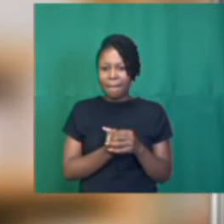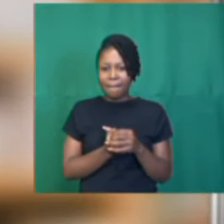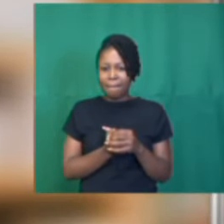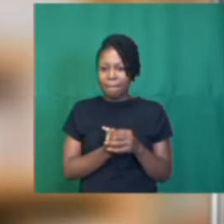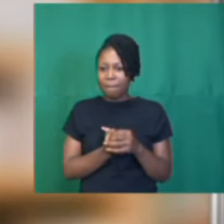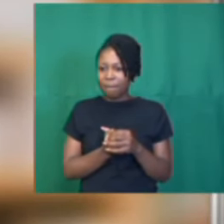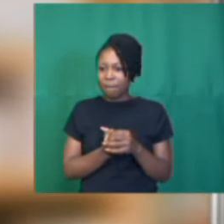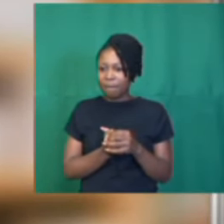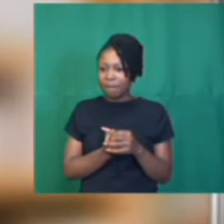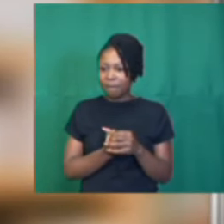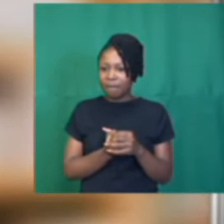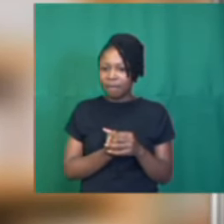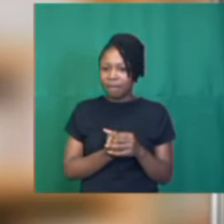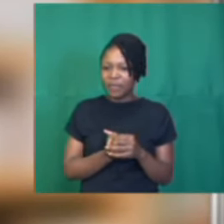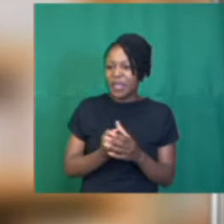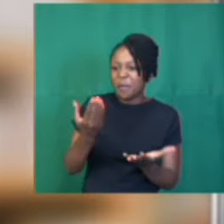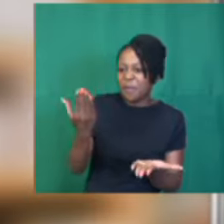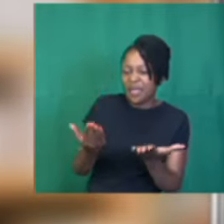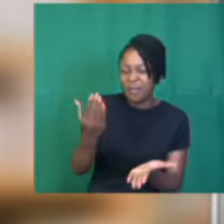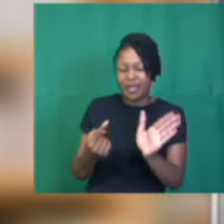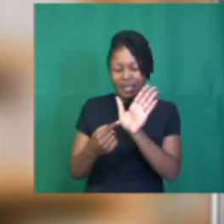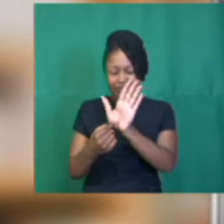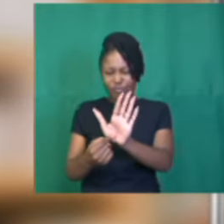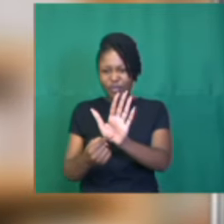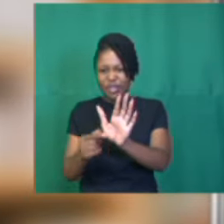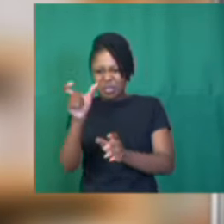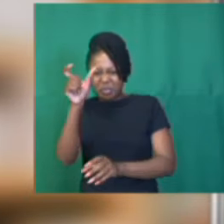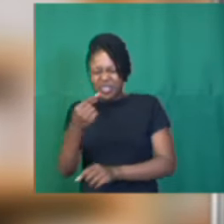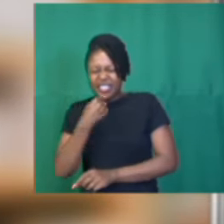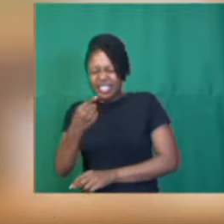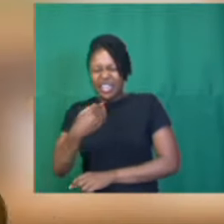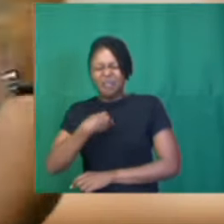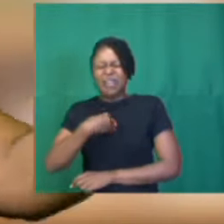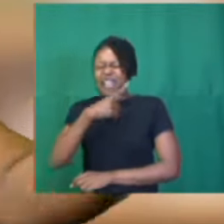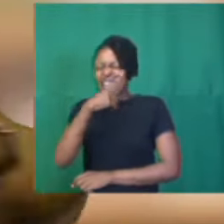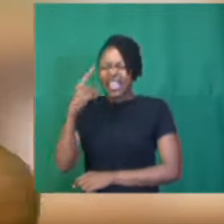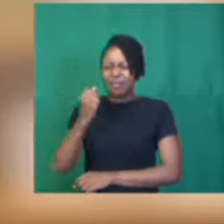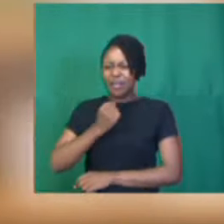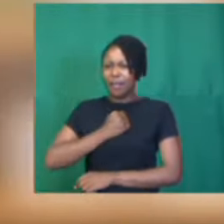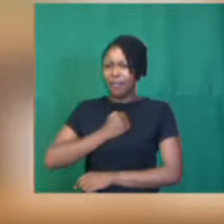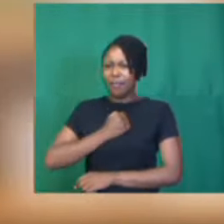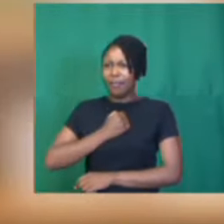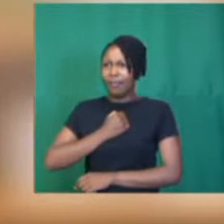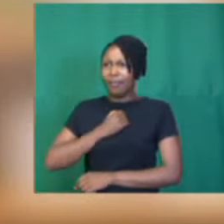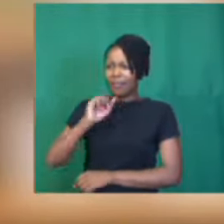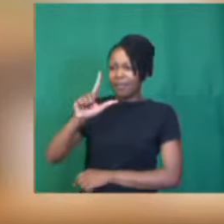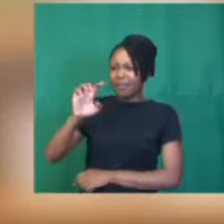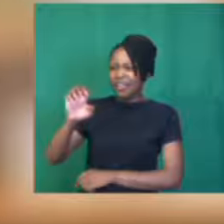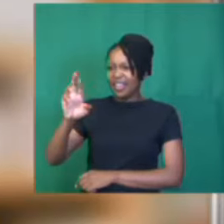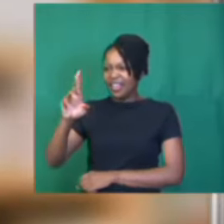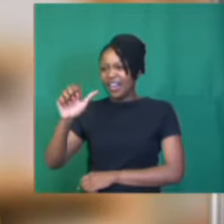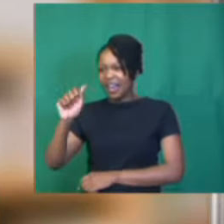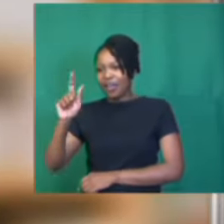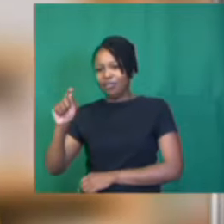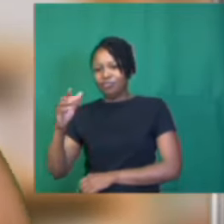For instance, maybe a person can say my name, or you can just go to what is your name? Lerato Love, like your name.